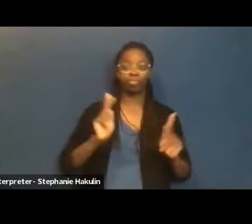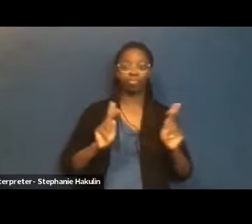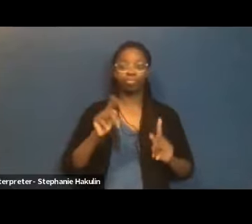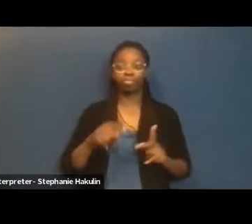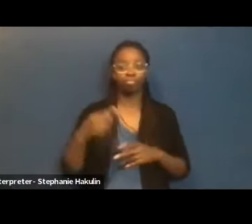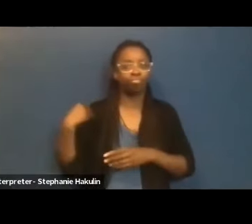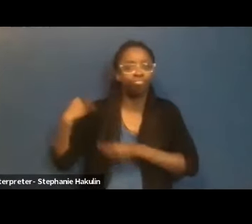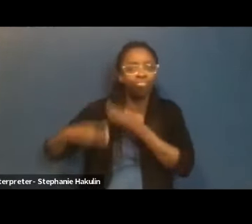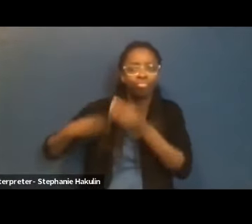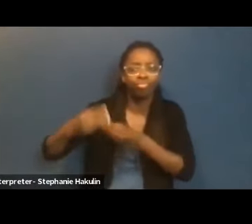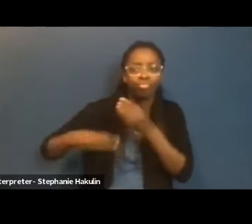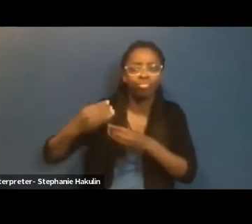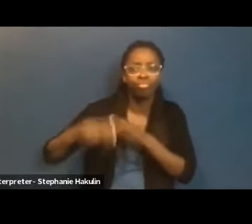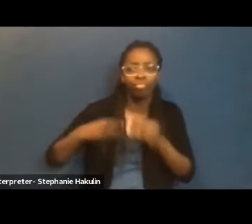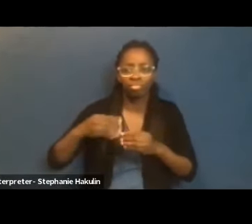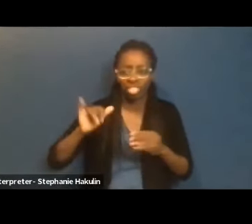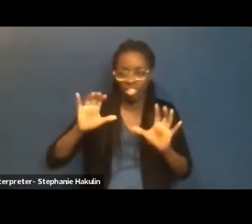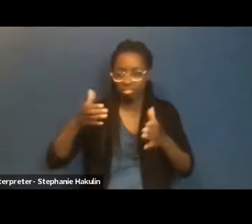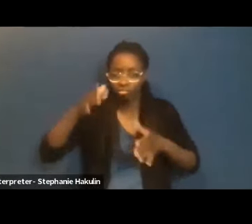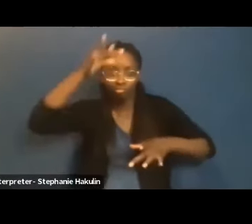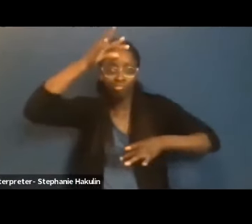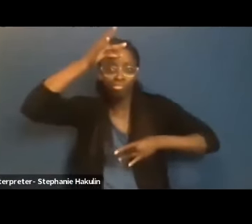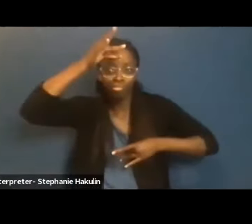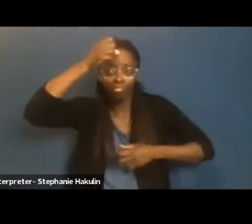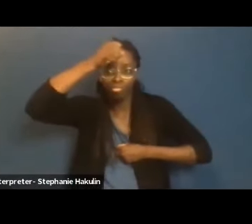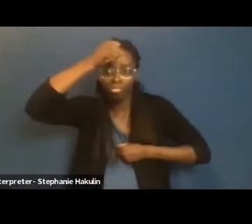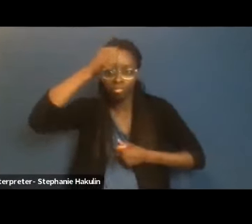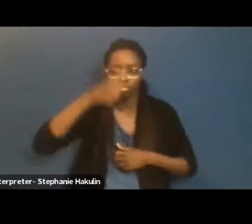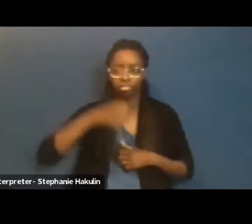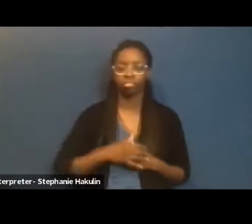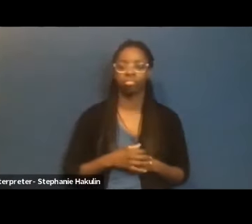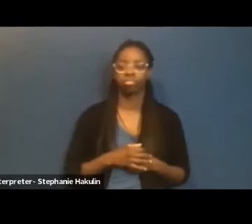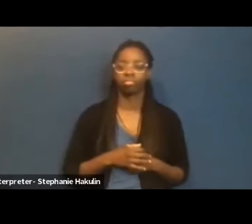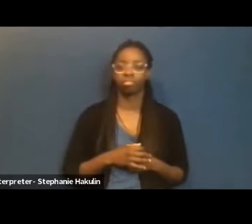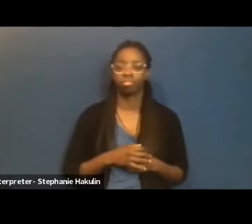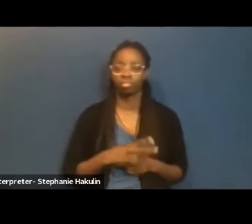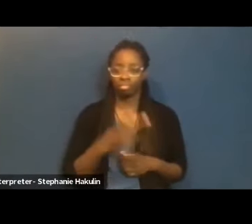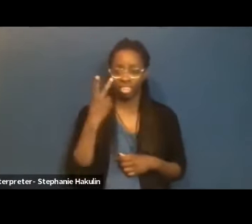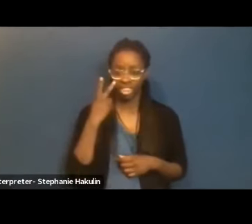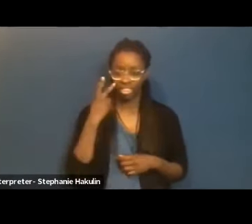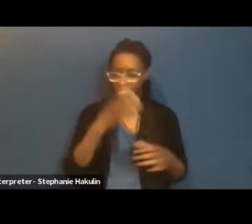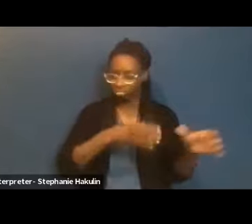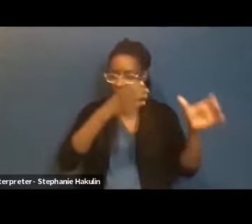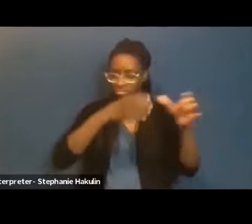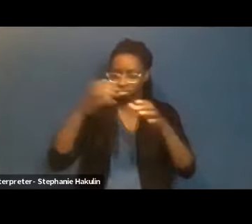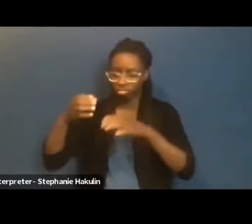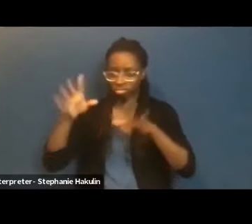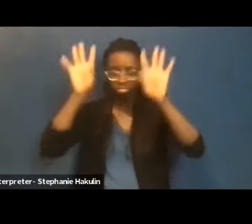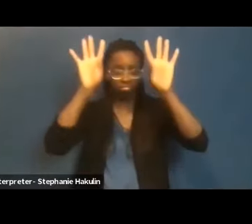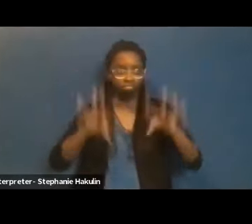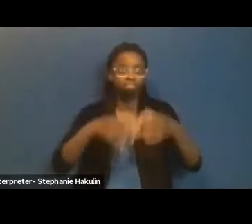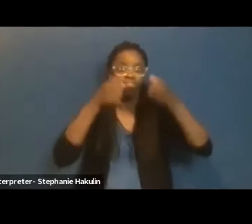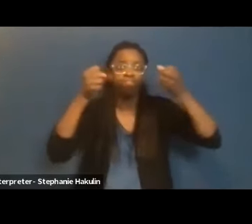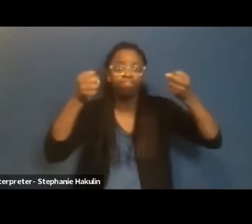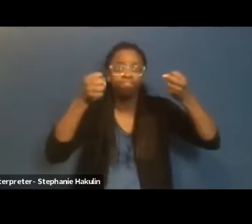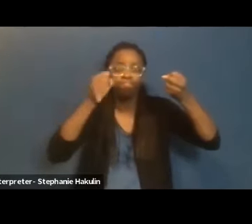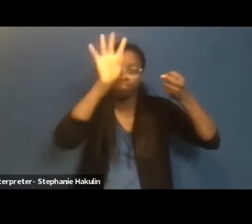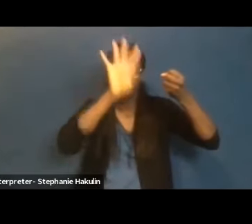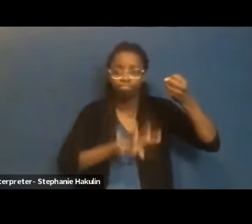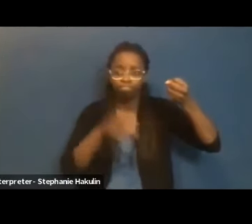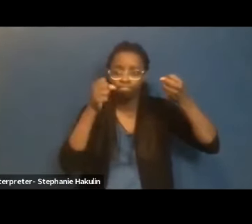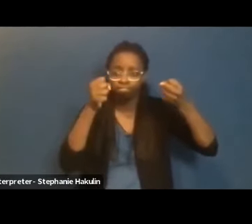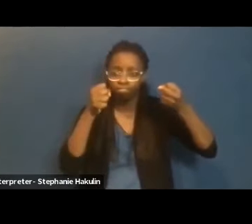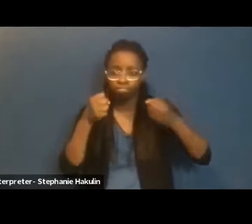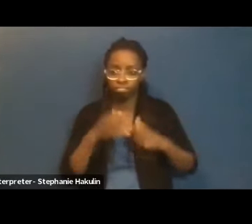to sit behind bars. Bunks are packed like the Middle Passage. And if these pupils aren't passing, the school passes them through the school-to-prison pipeline, rinse and